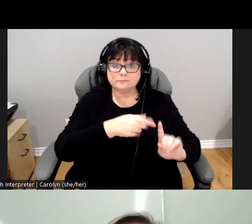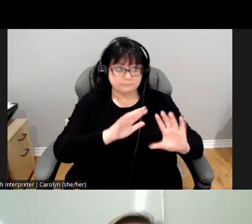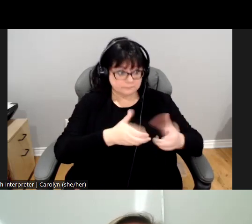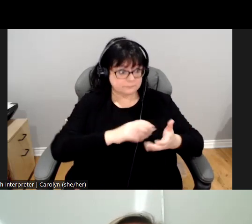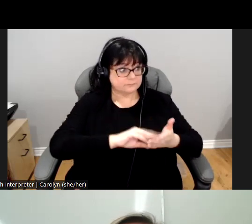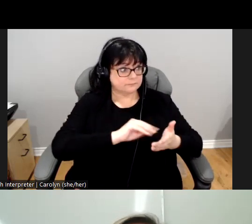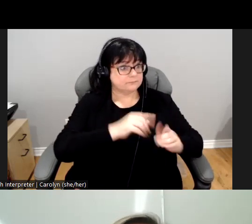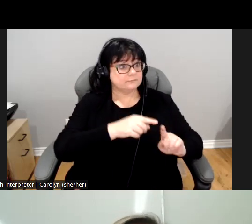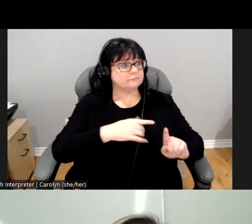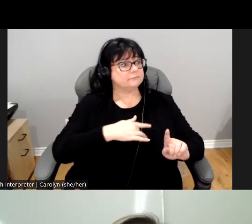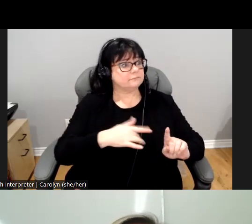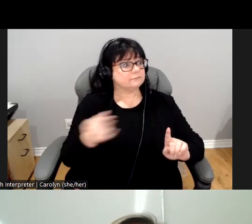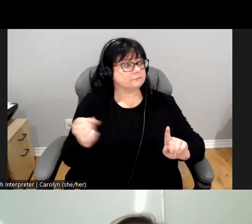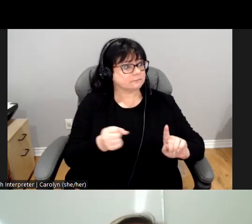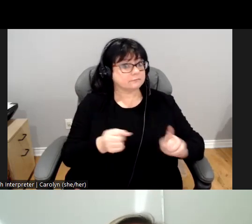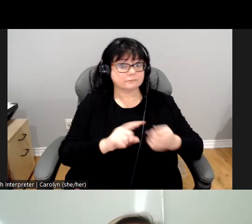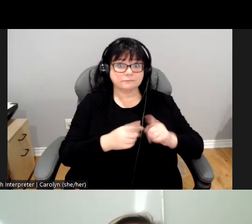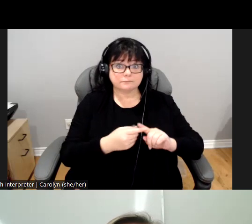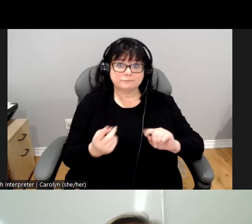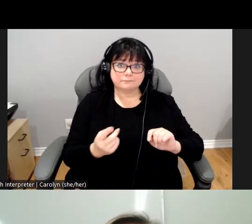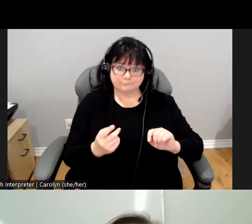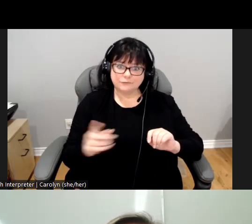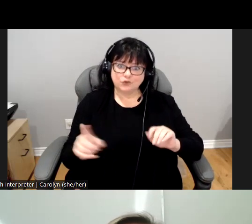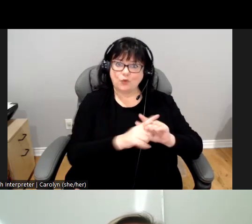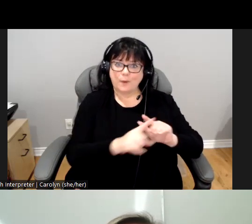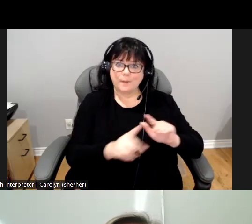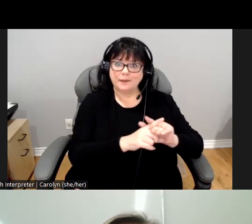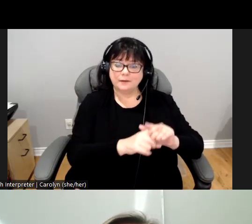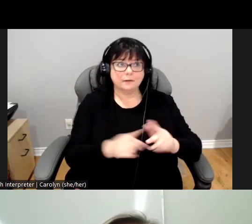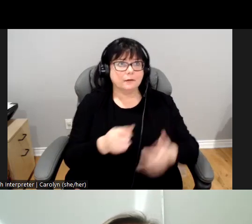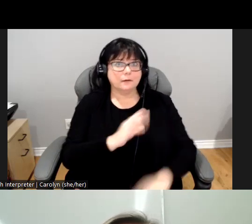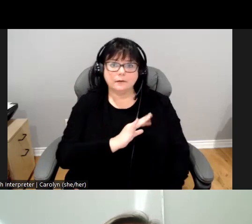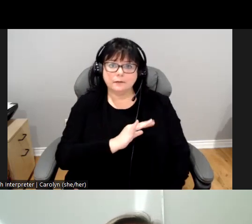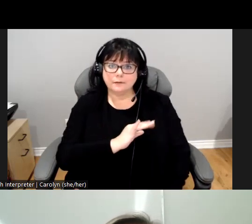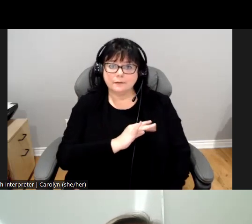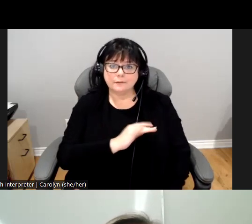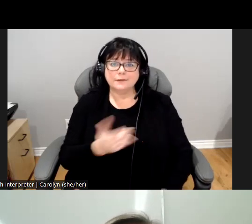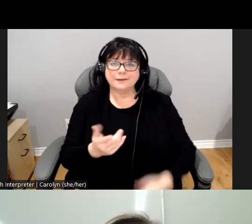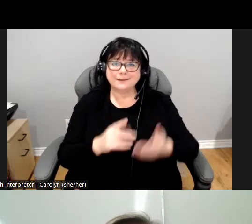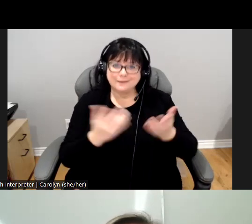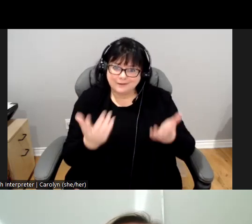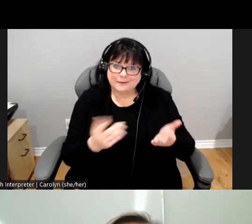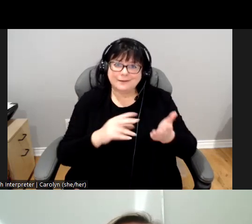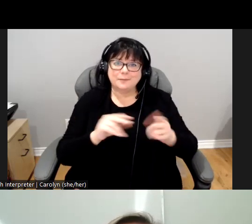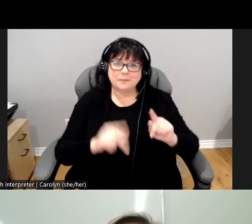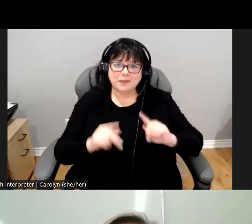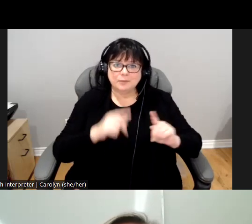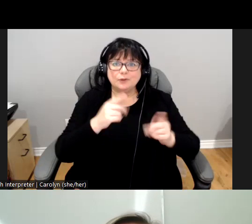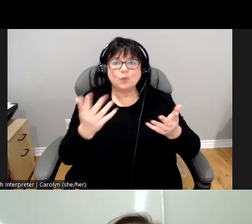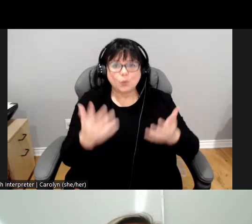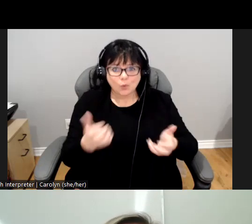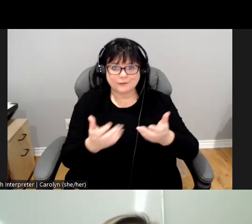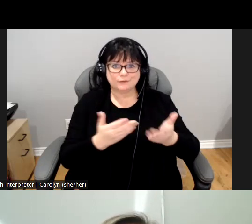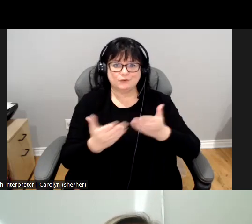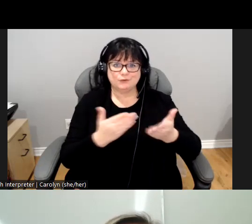time. So it's great because it's reaching out to people that are interested in getting service, but